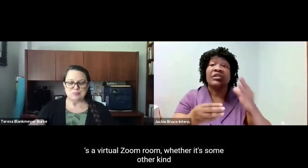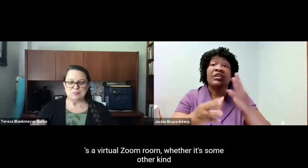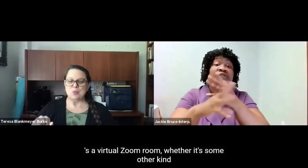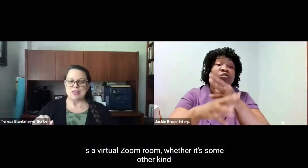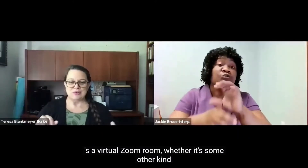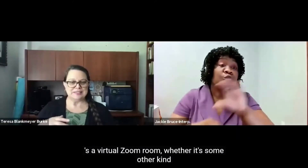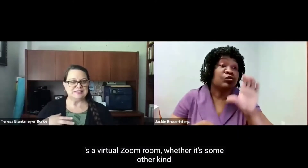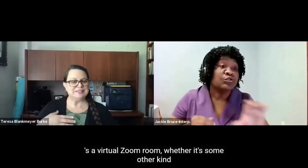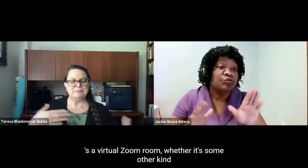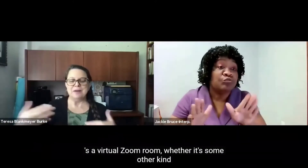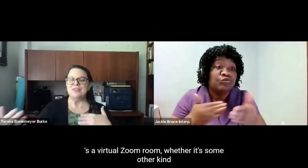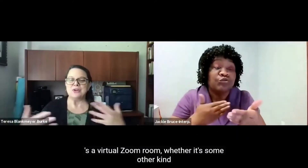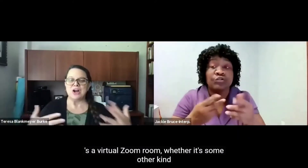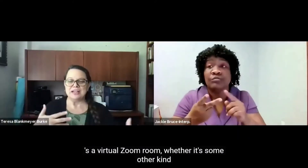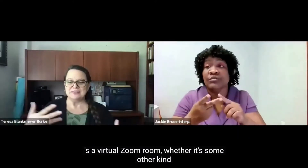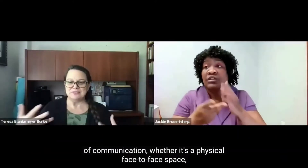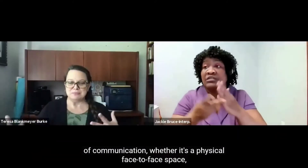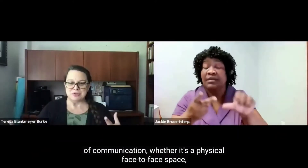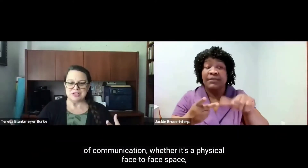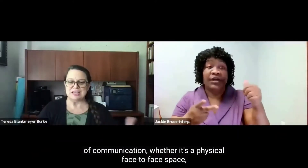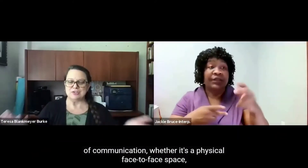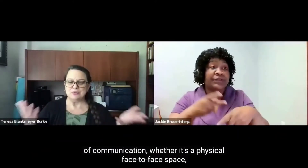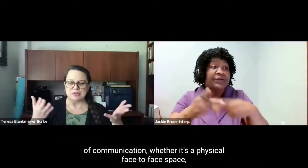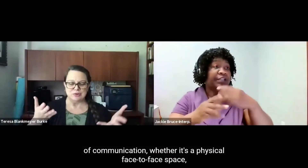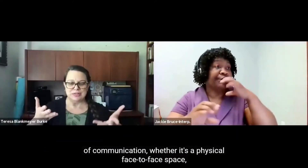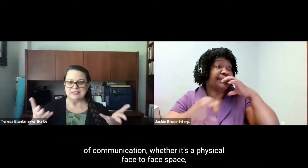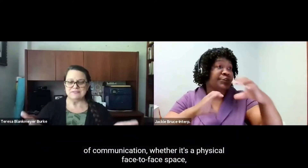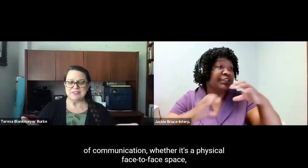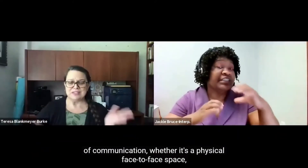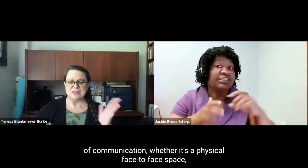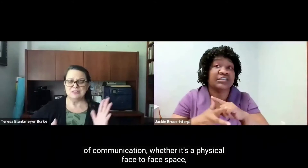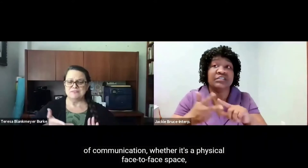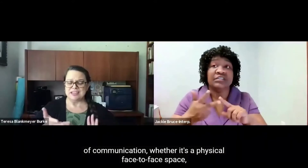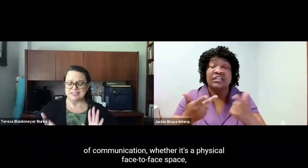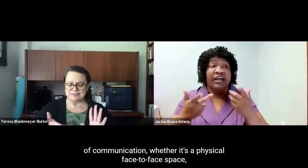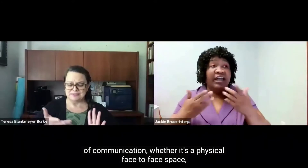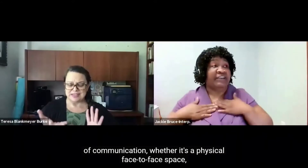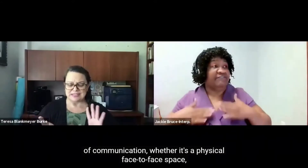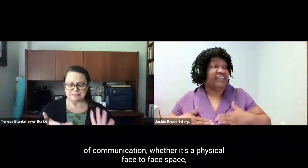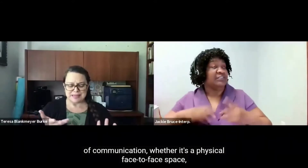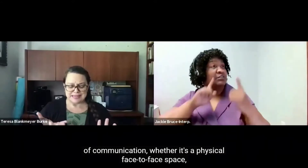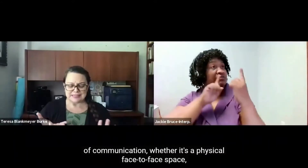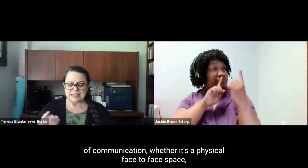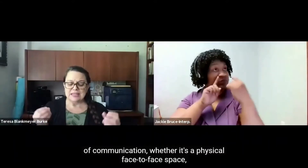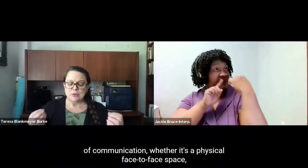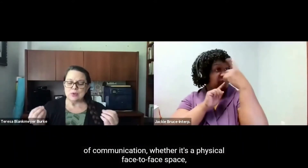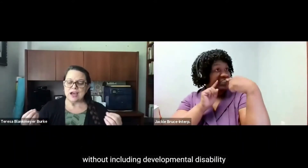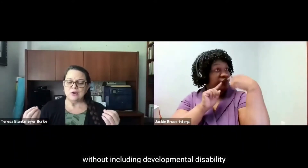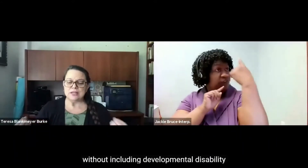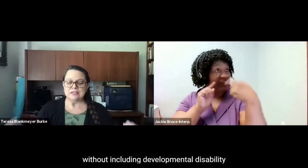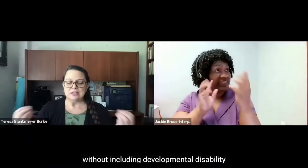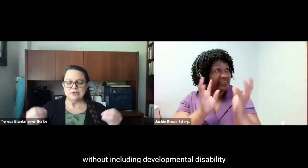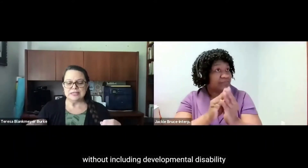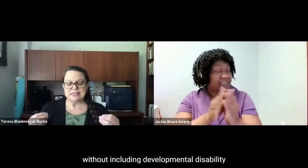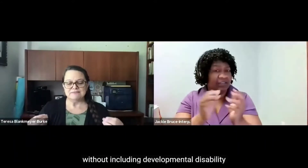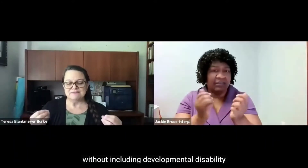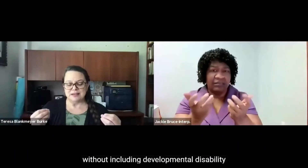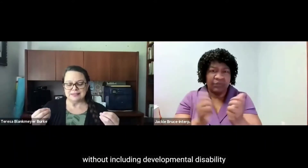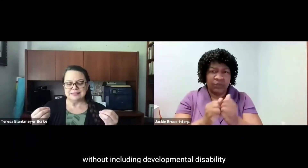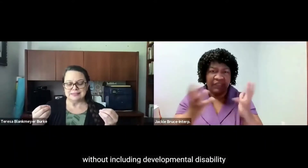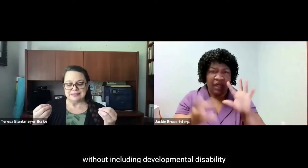Zoom room, whether it's some other kind of communication, whether it's a physical face-to-face space, without